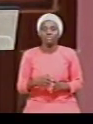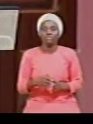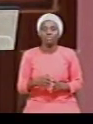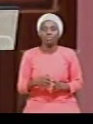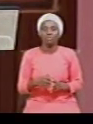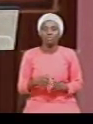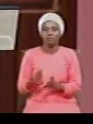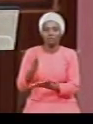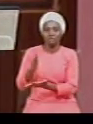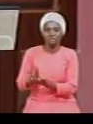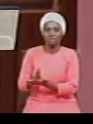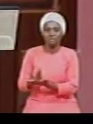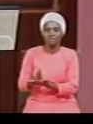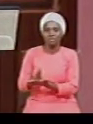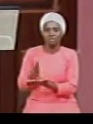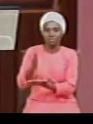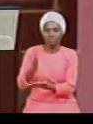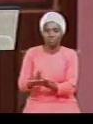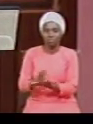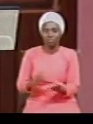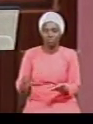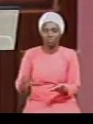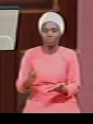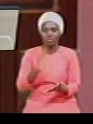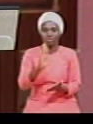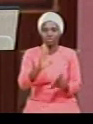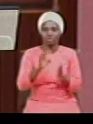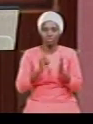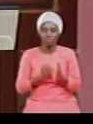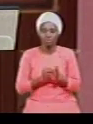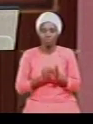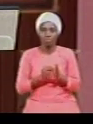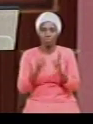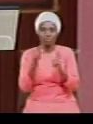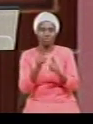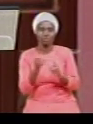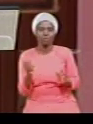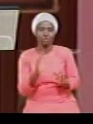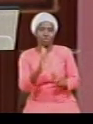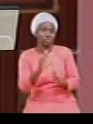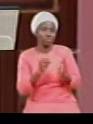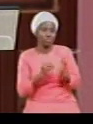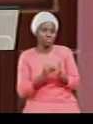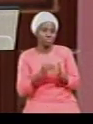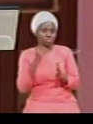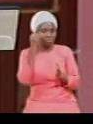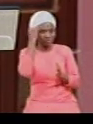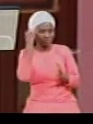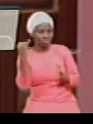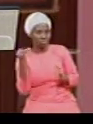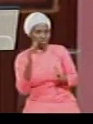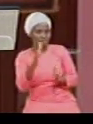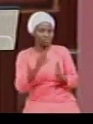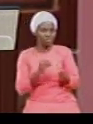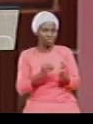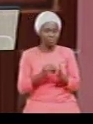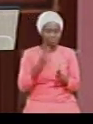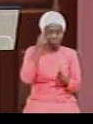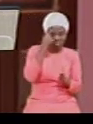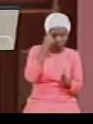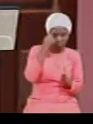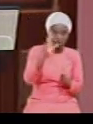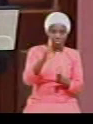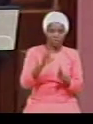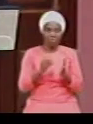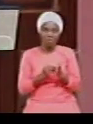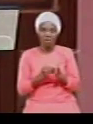own words, your own ideas, your own thinking, your own utterances, and your